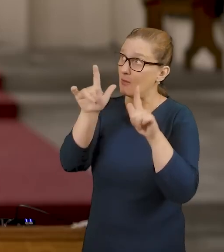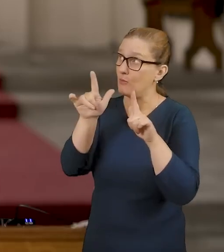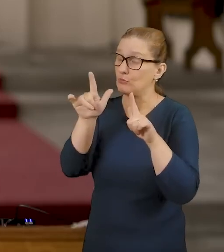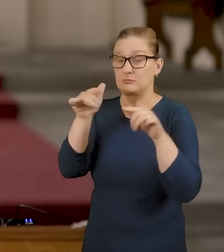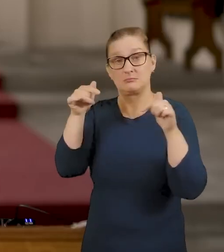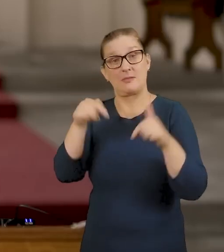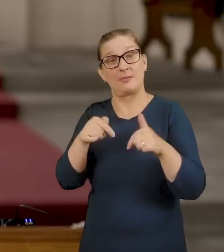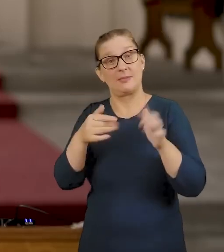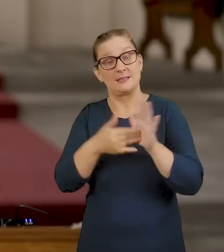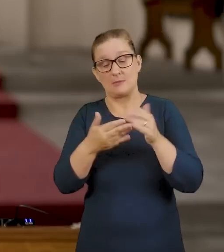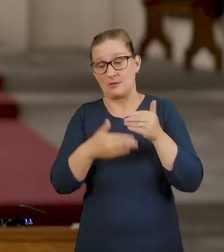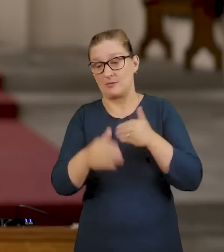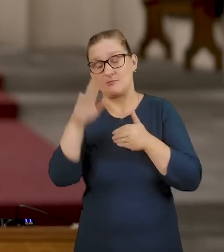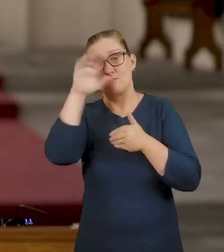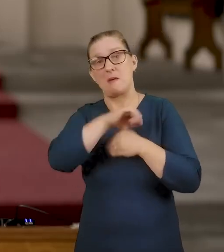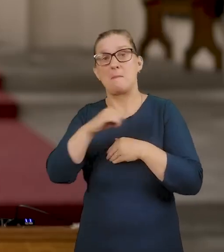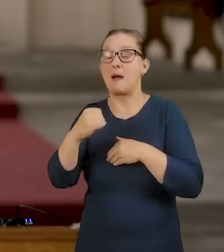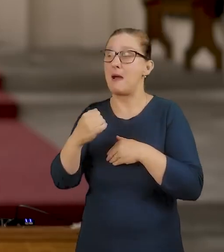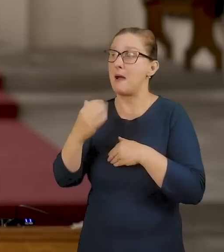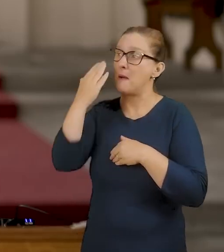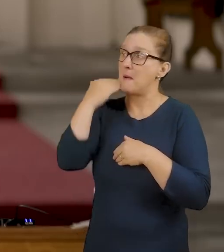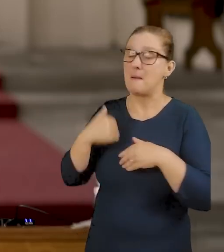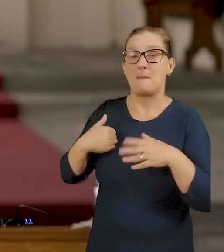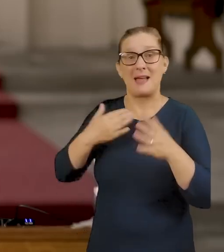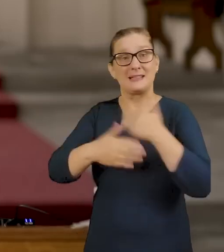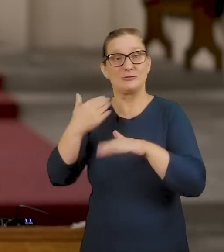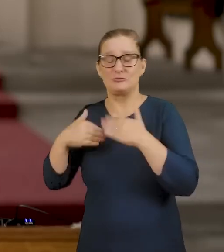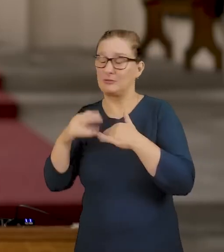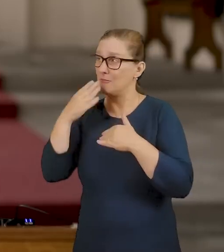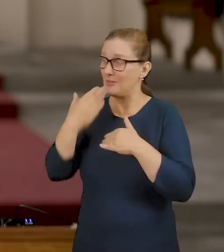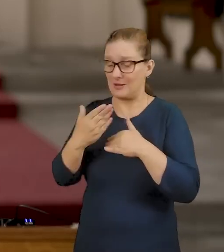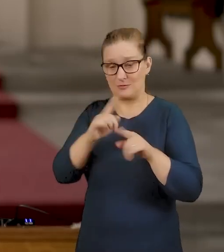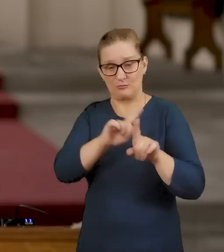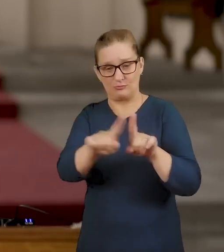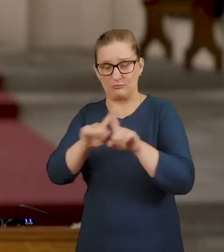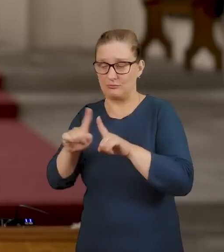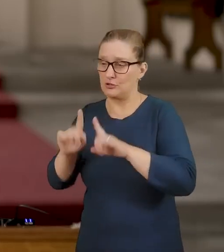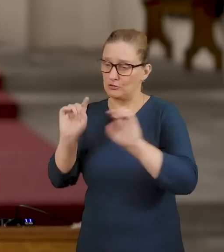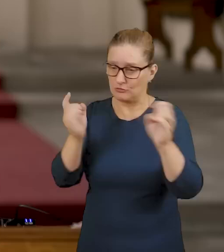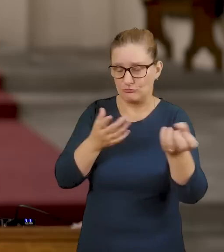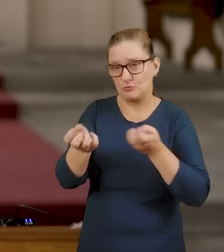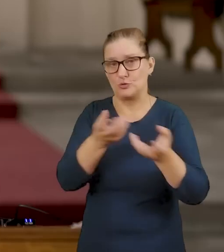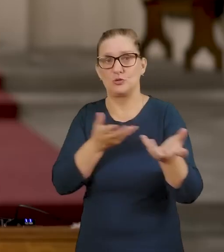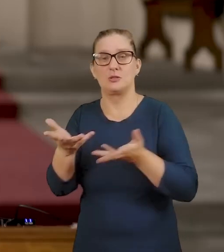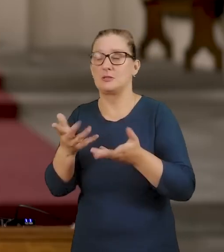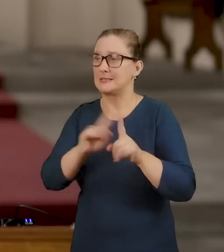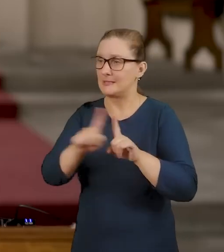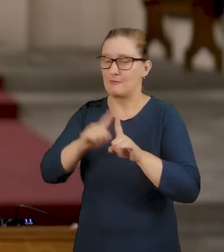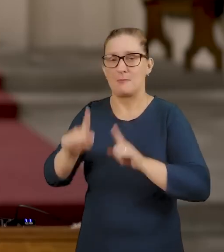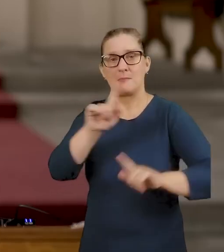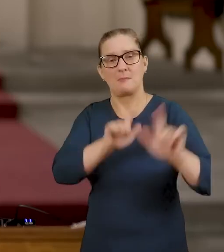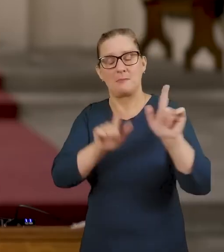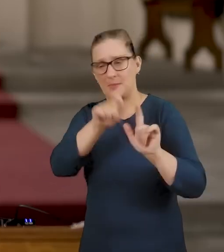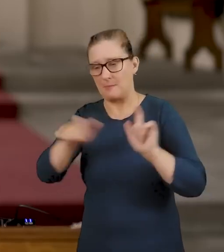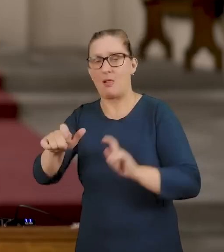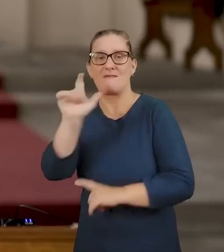Lord, in this month when we remember Black history, we celebrate all the positive contributions made and that continue to be made by